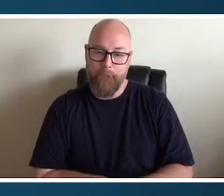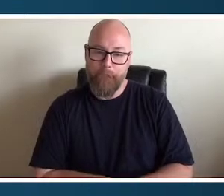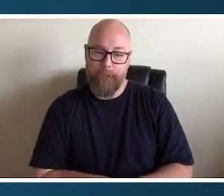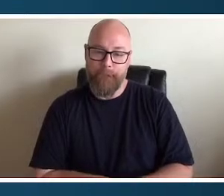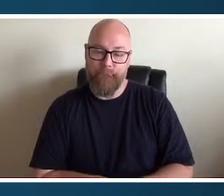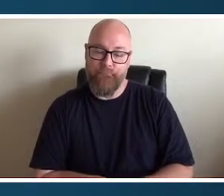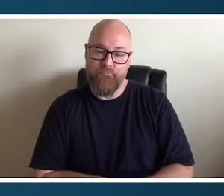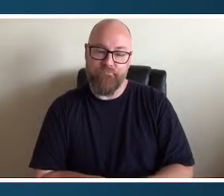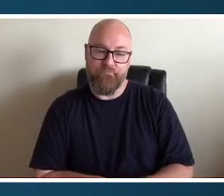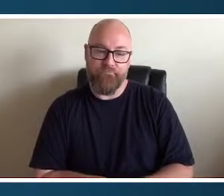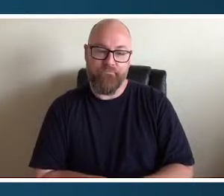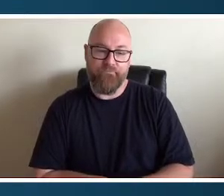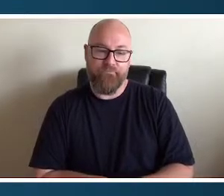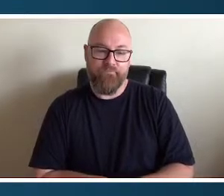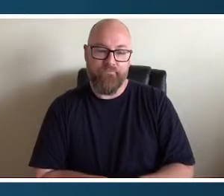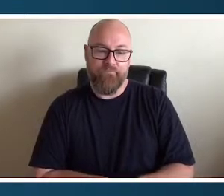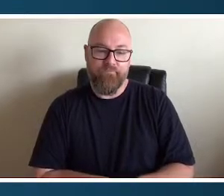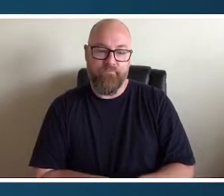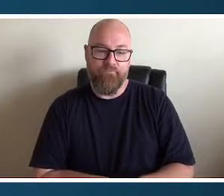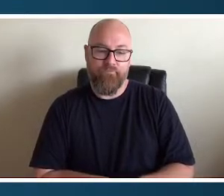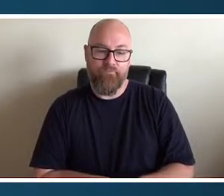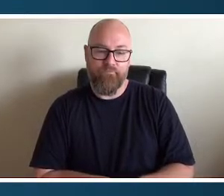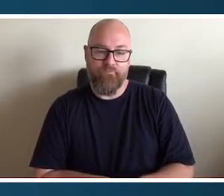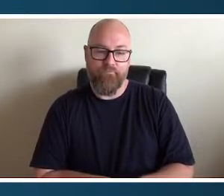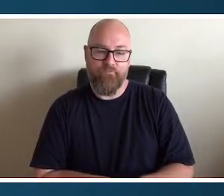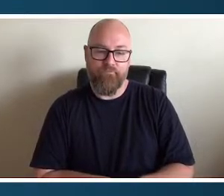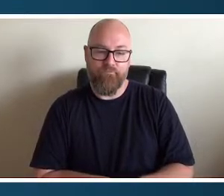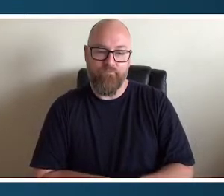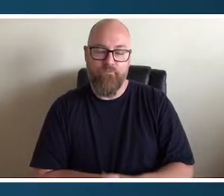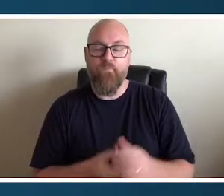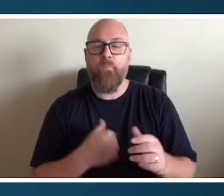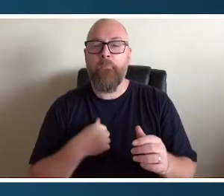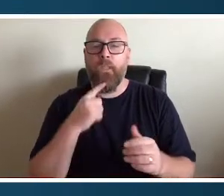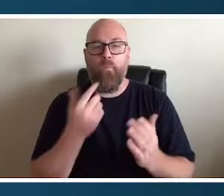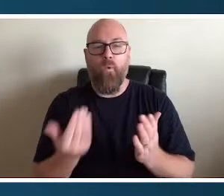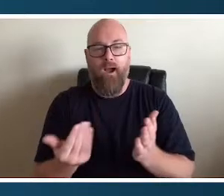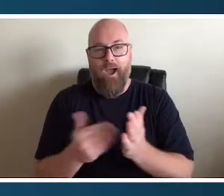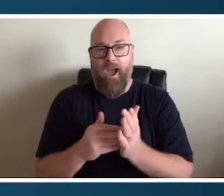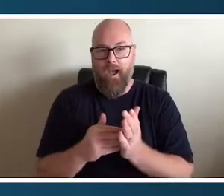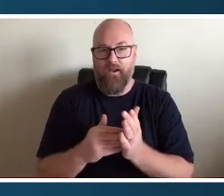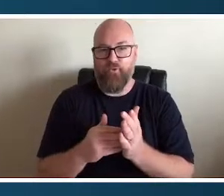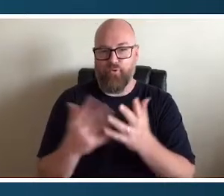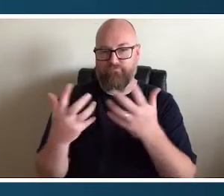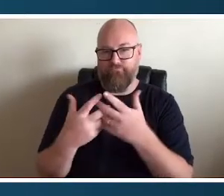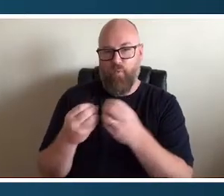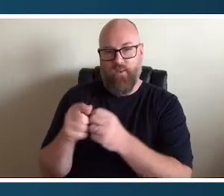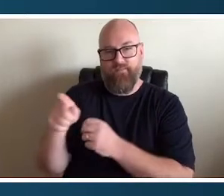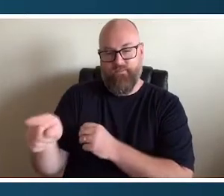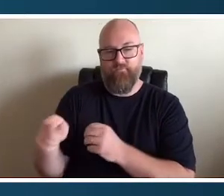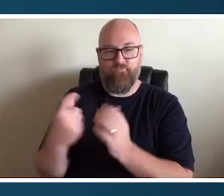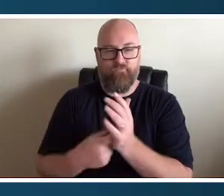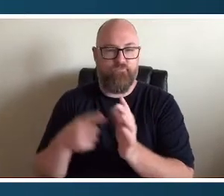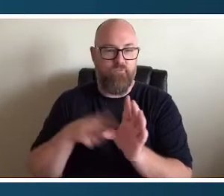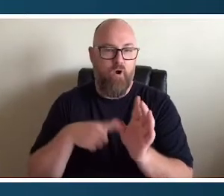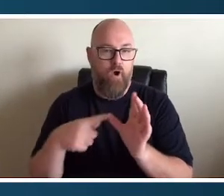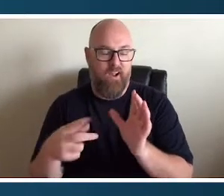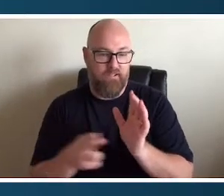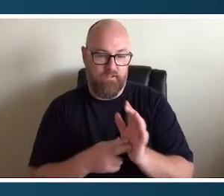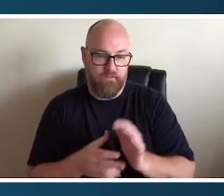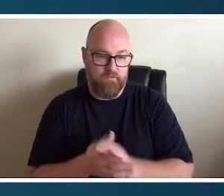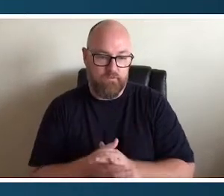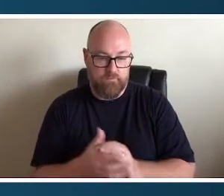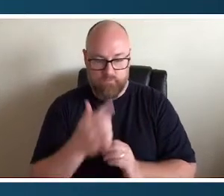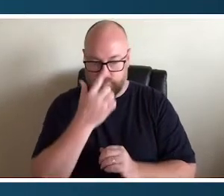understanding. Let me add a little bit to complement what Ryan just mentioned earlier. In terms of the concern about brain